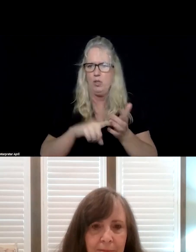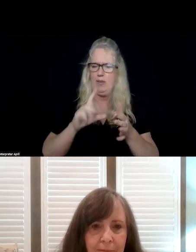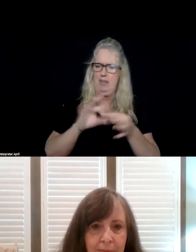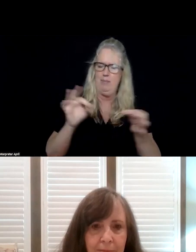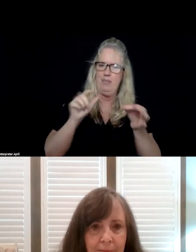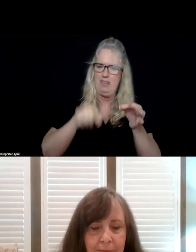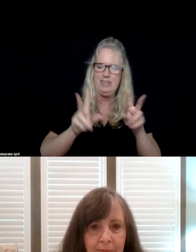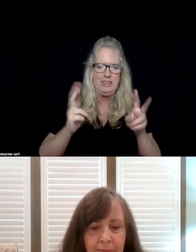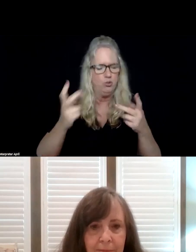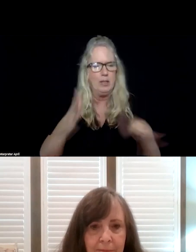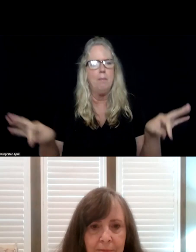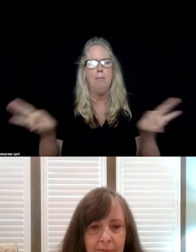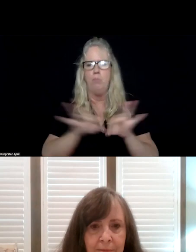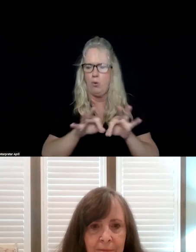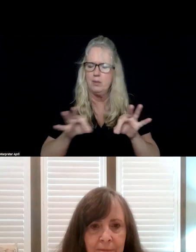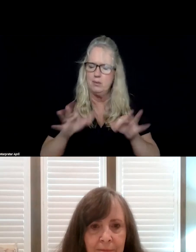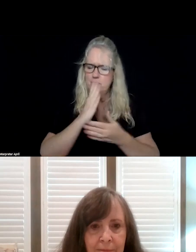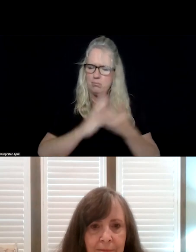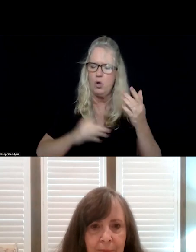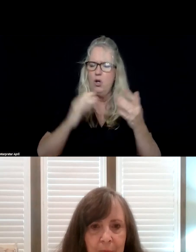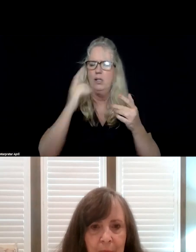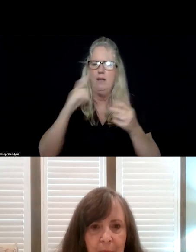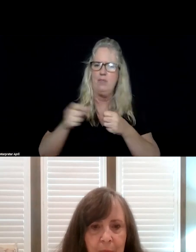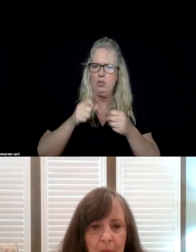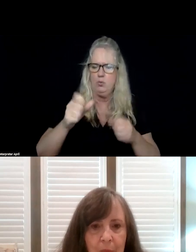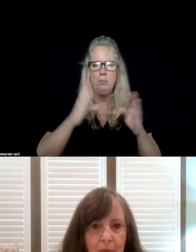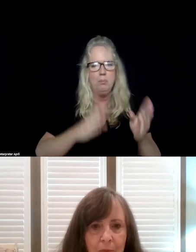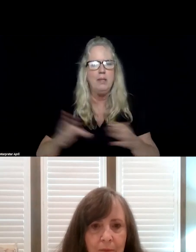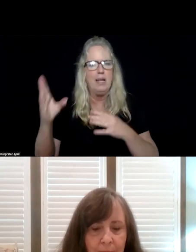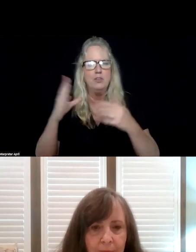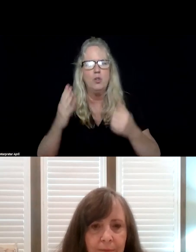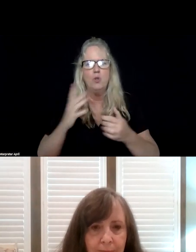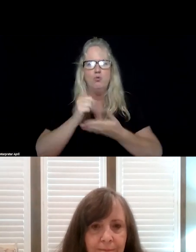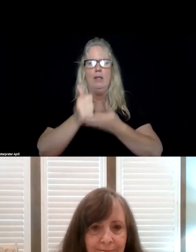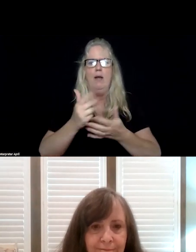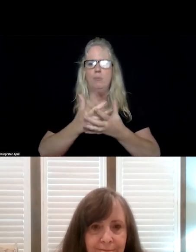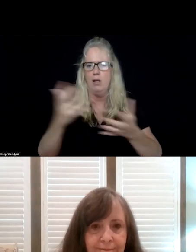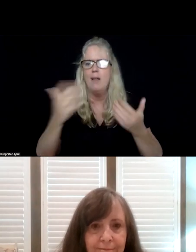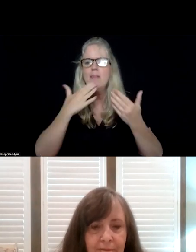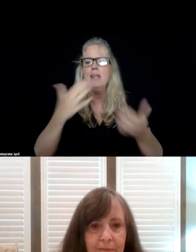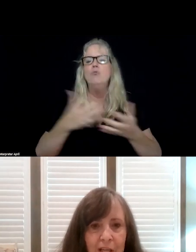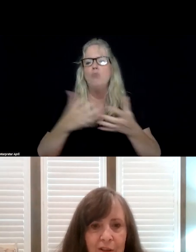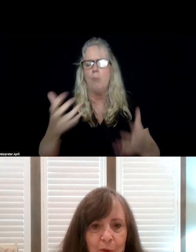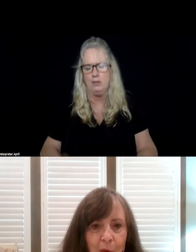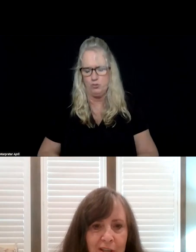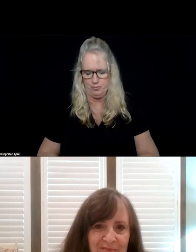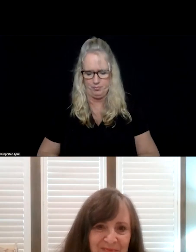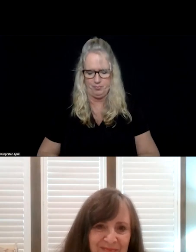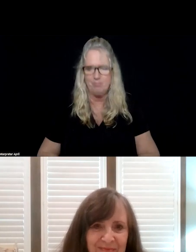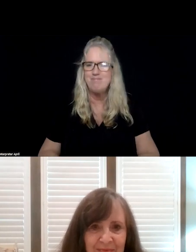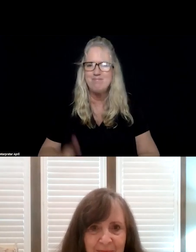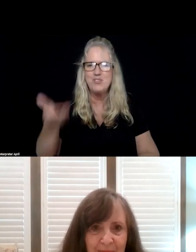very important to SAMHSA and is part of their strategic plan. So really thrilled for that. Thank you so much, Arlene. You're